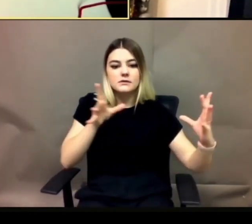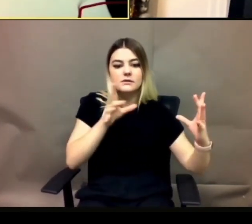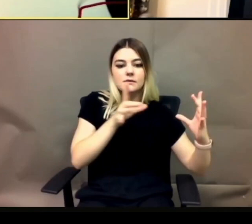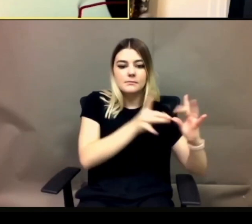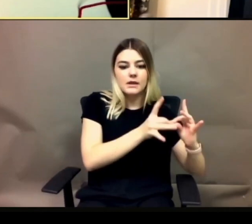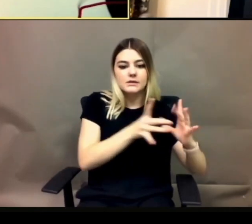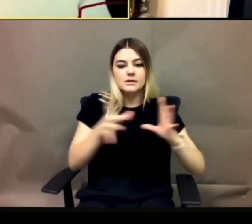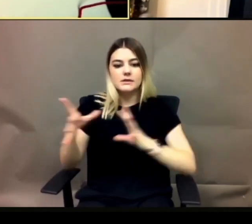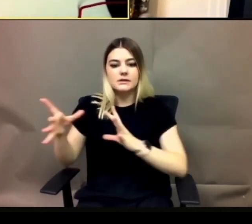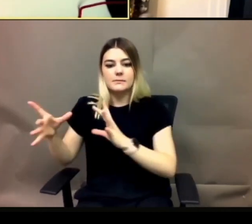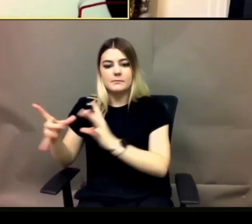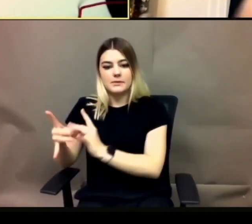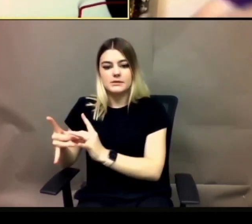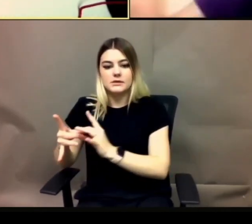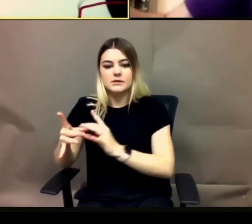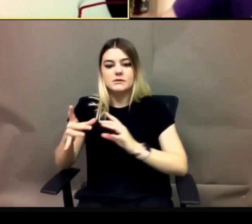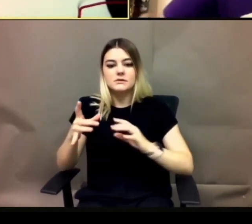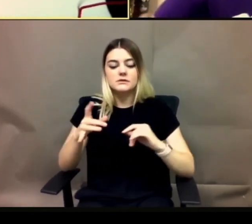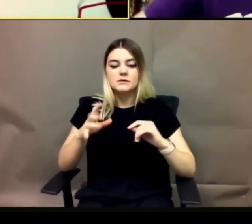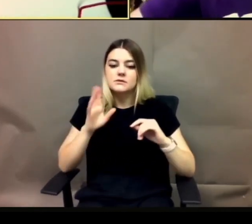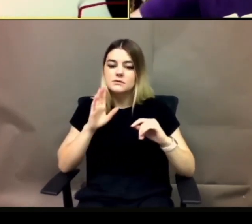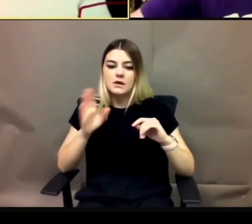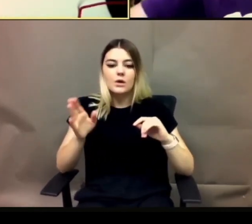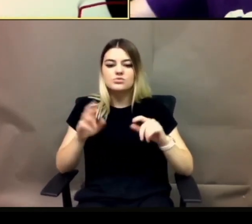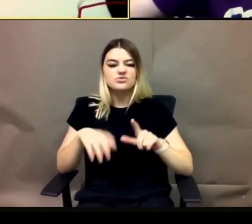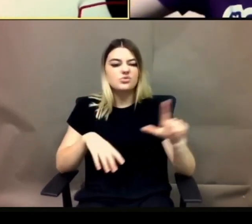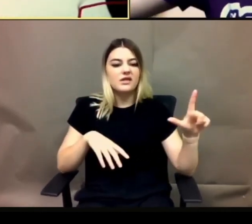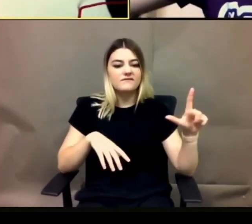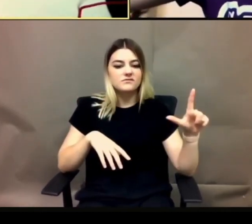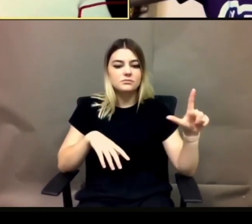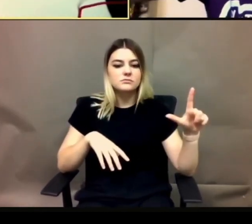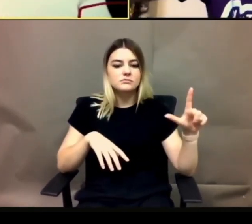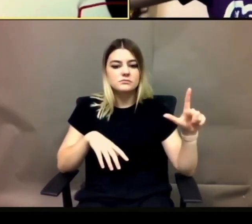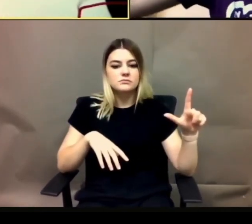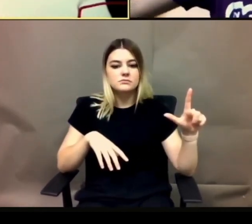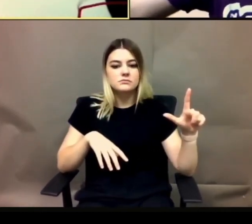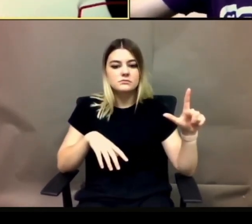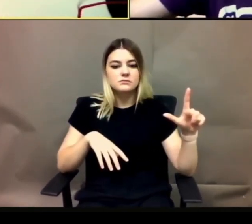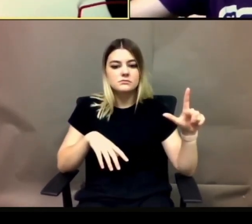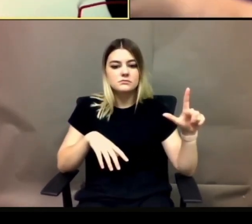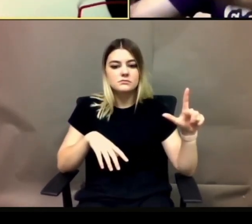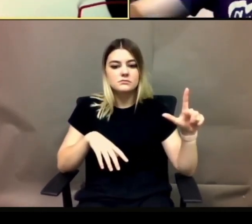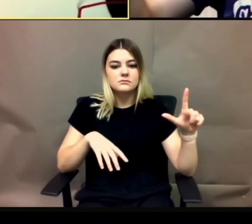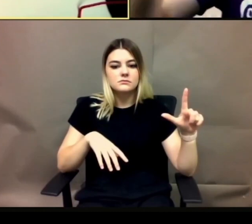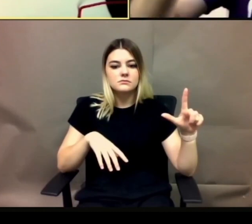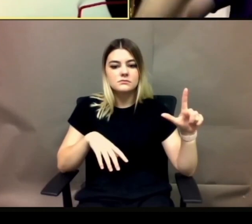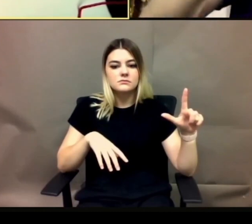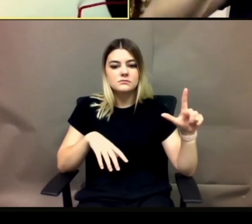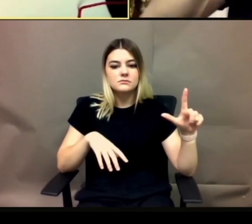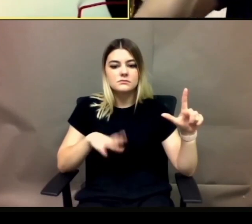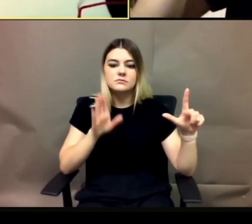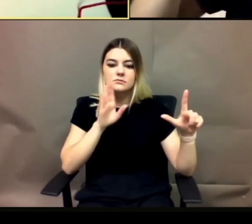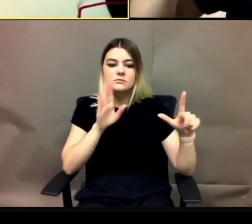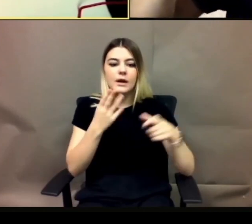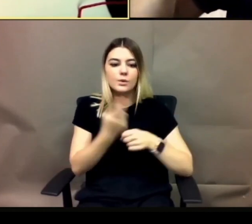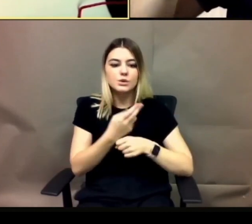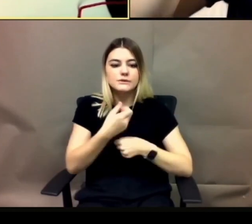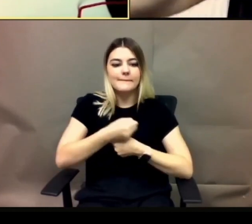pads. So I'll just do left, and actually instead of the Scratch, I'm going to use the Makey Makey app